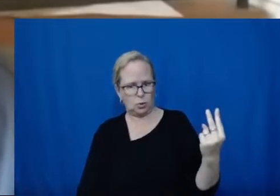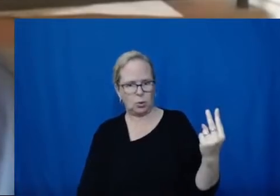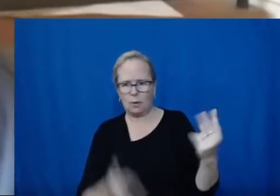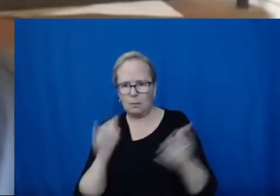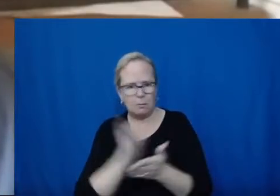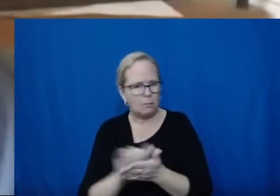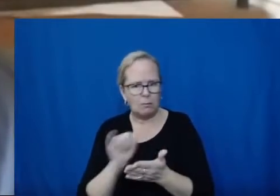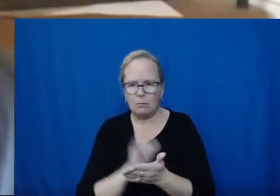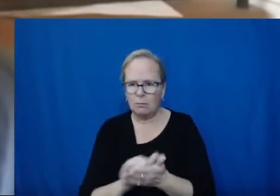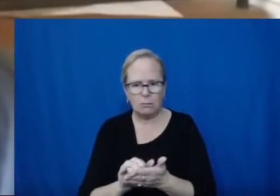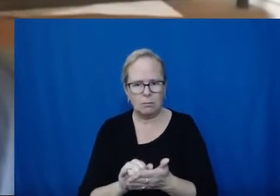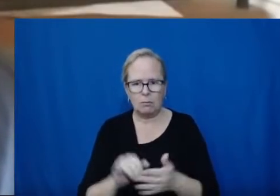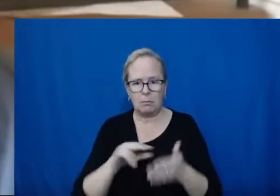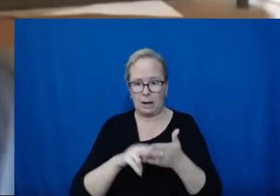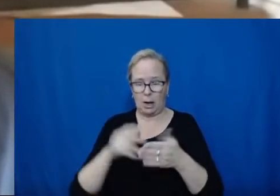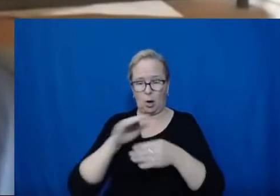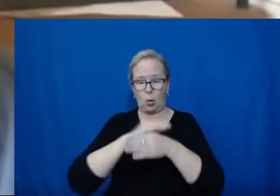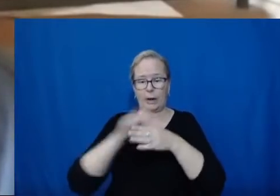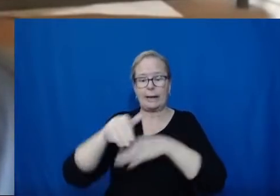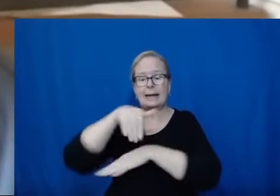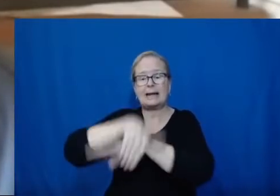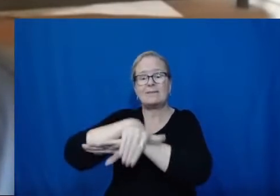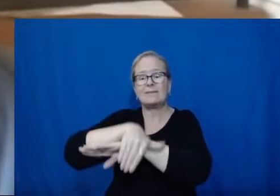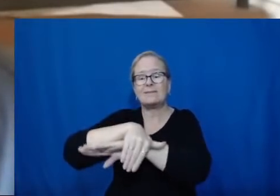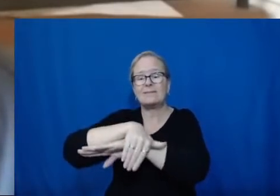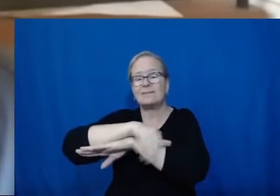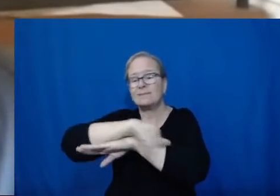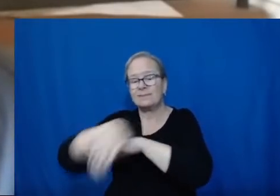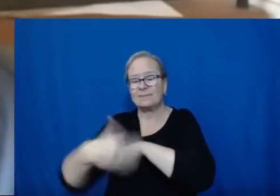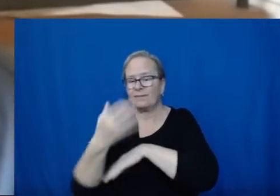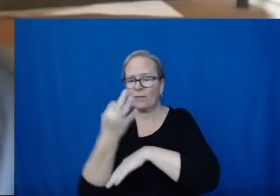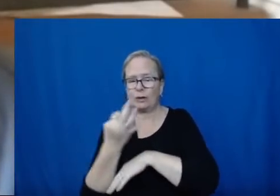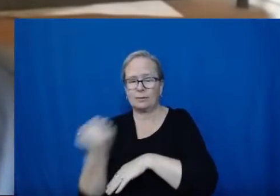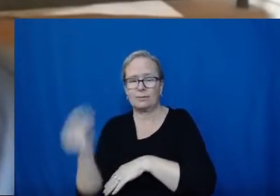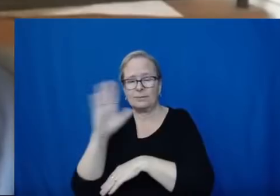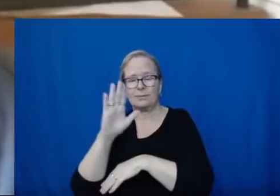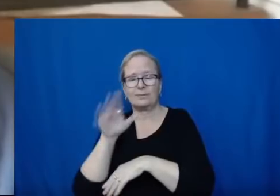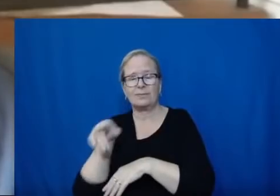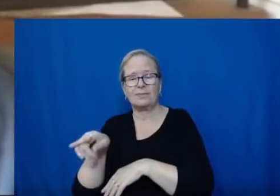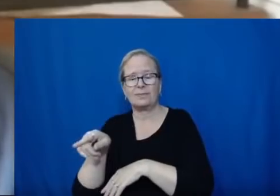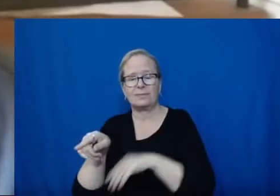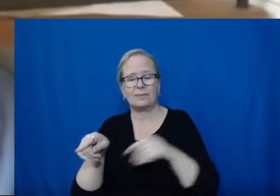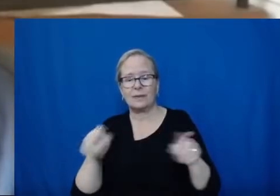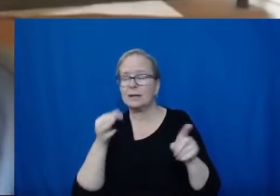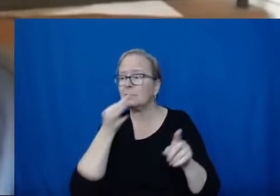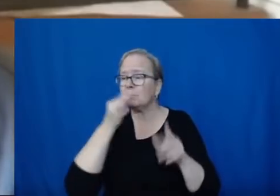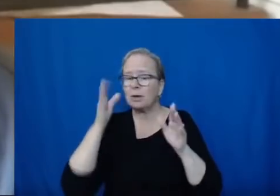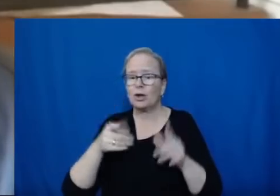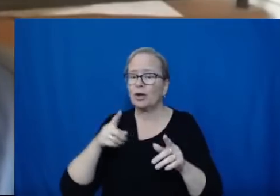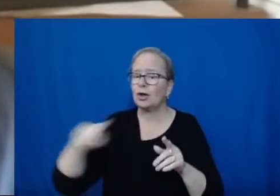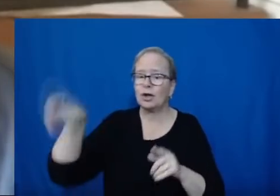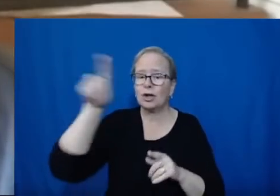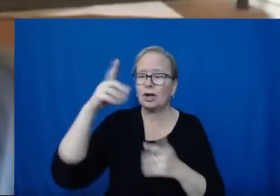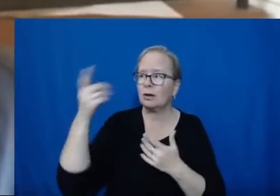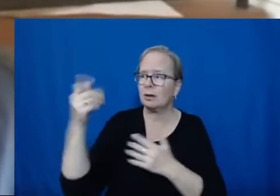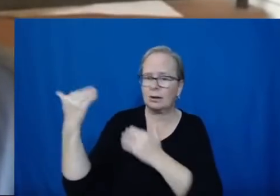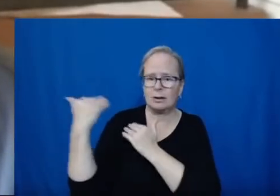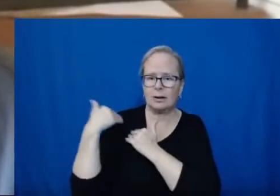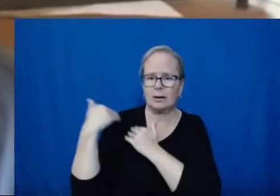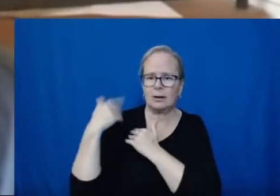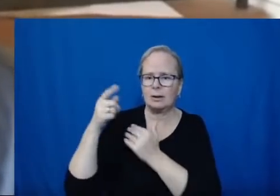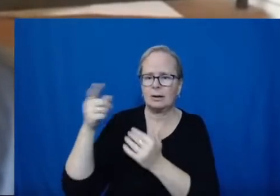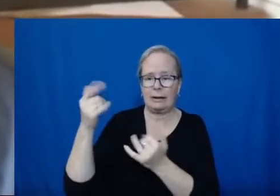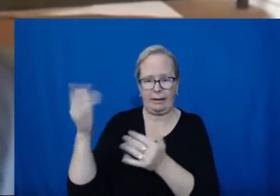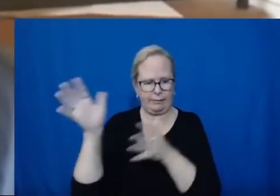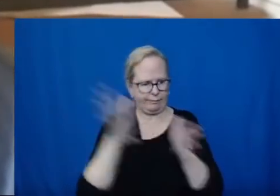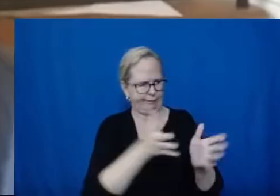airway team for these patients. We also have no screeners overnight in the hospital or registration staff, and these duties also fall back on the nursing